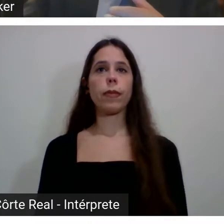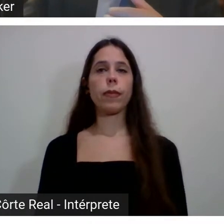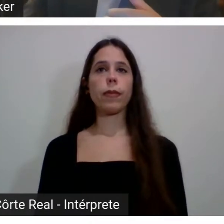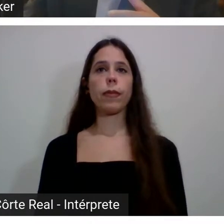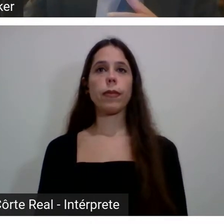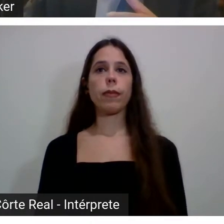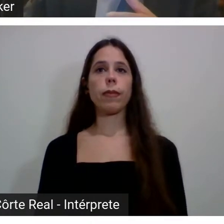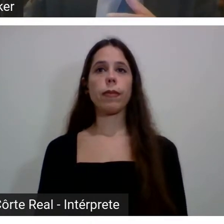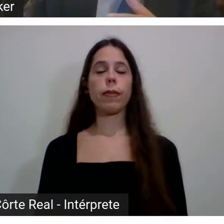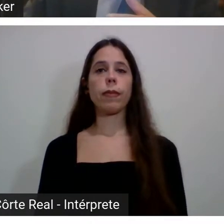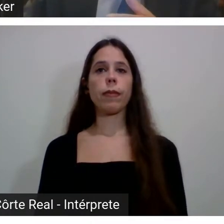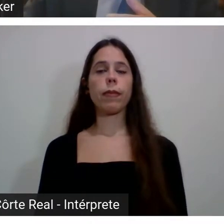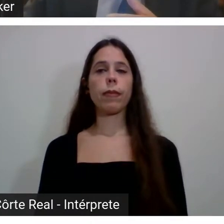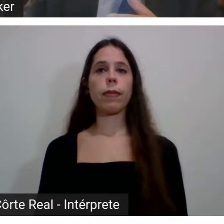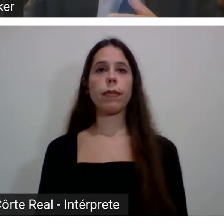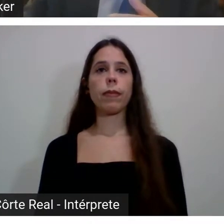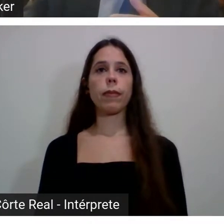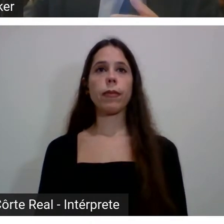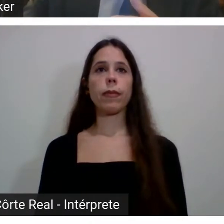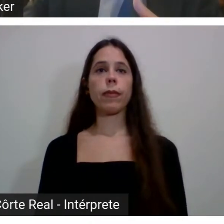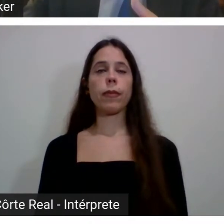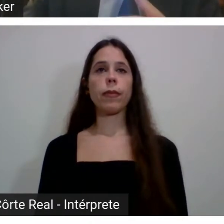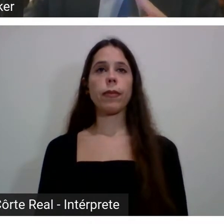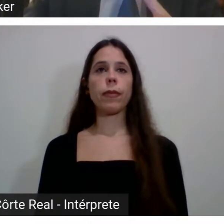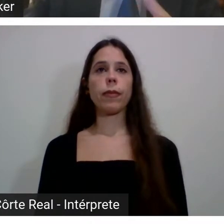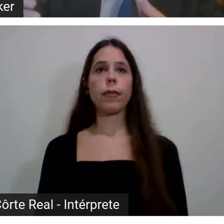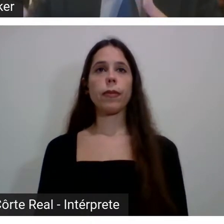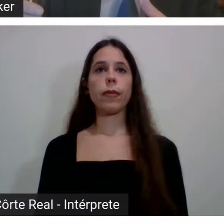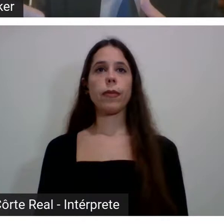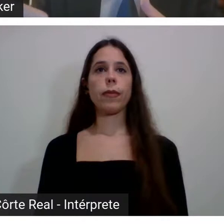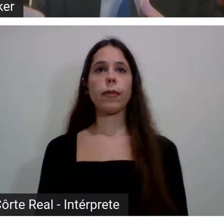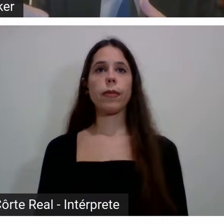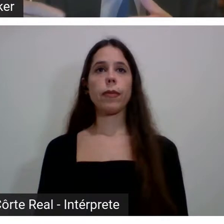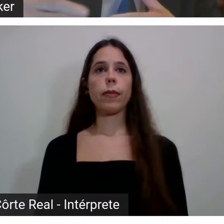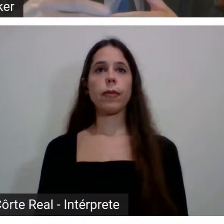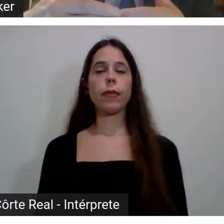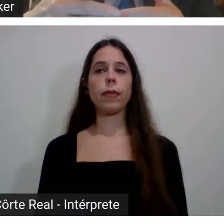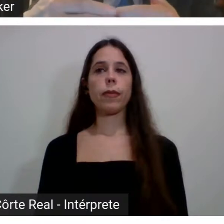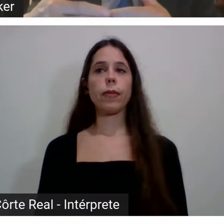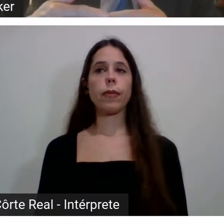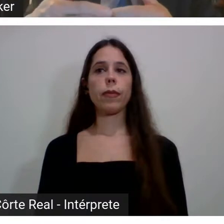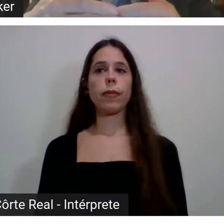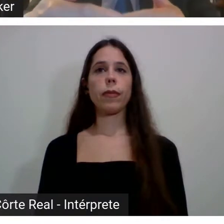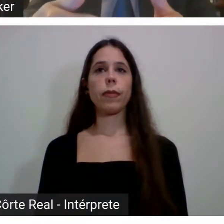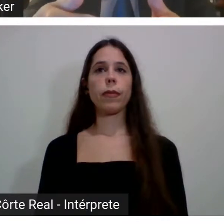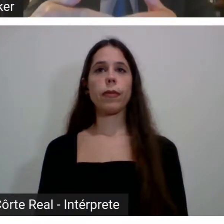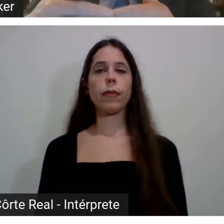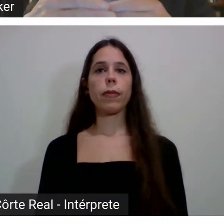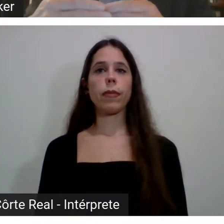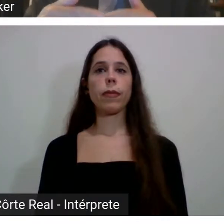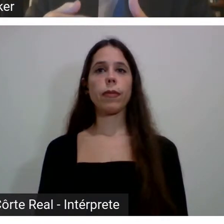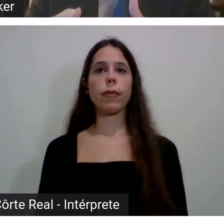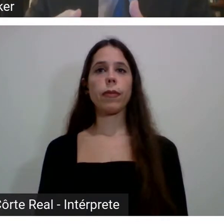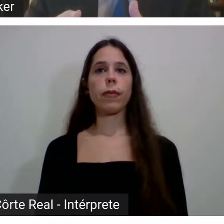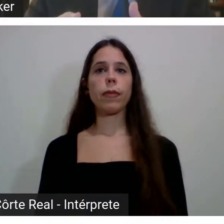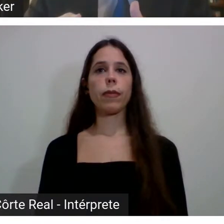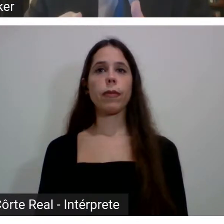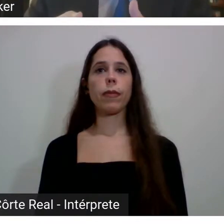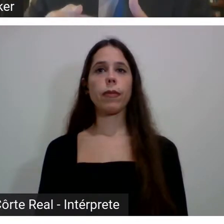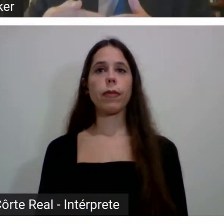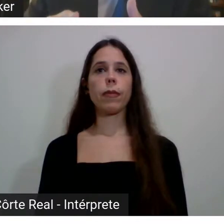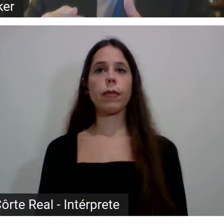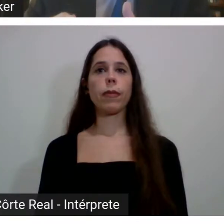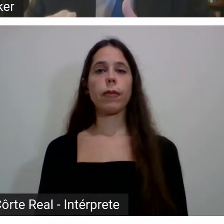equal opportunity. But even New Jersey has backslid. New Jersey's gone backwards